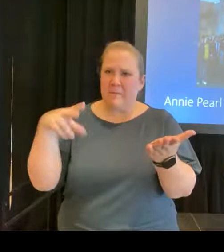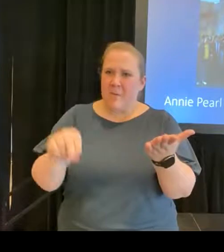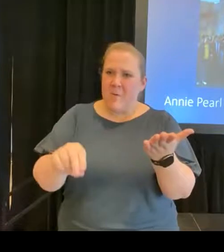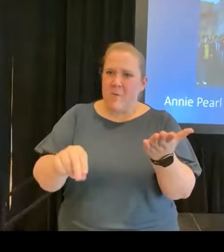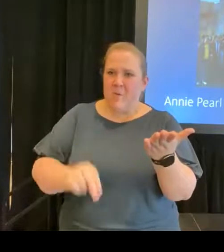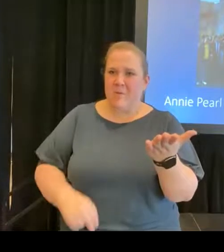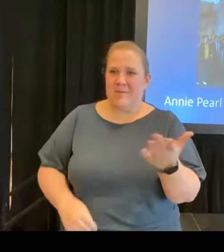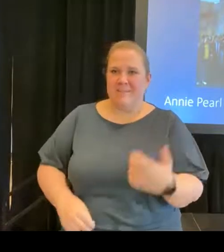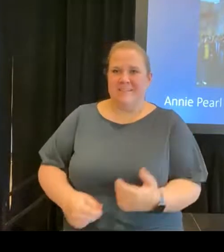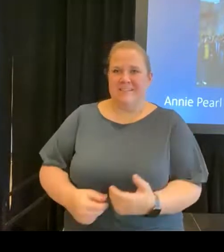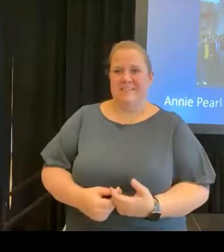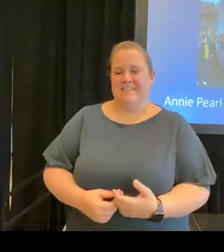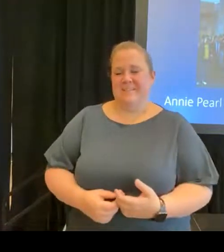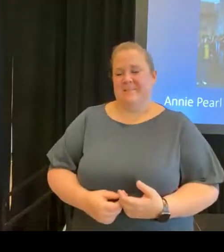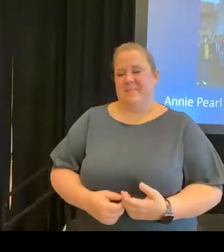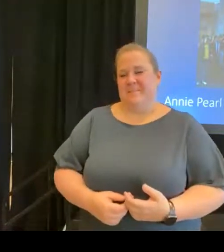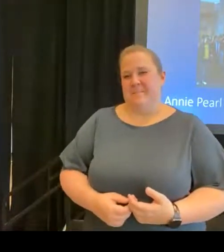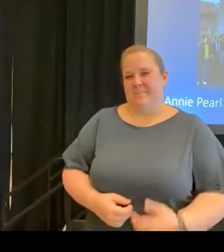definition for it.